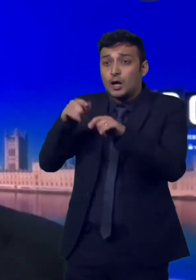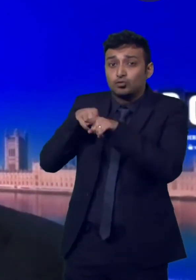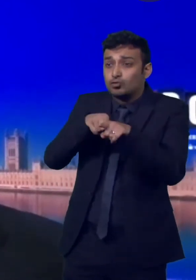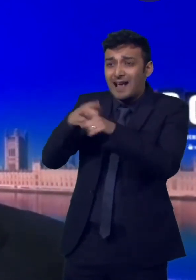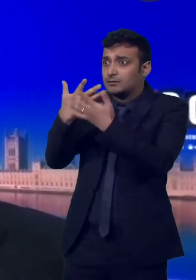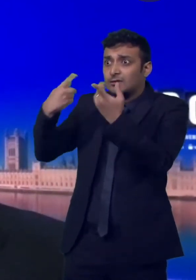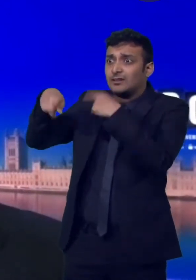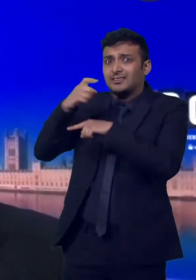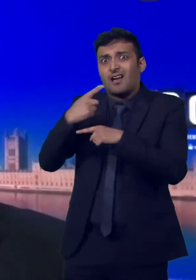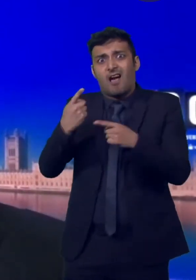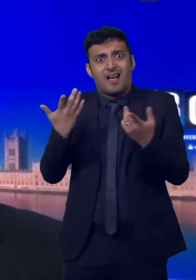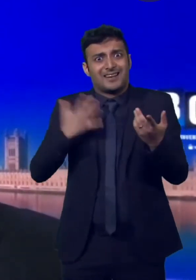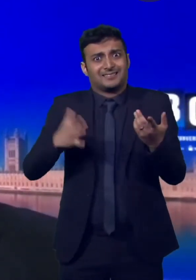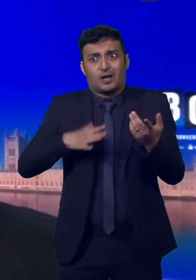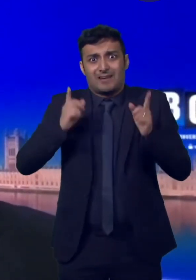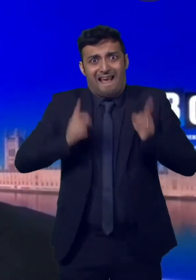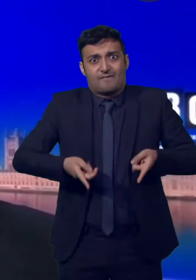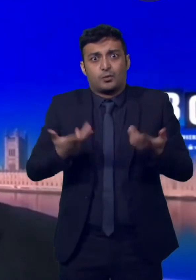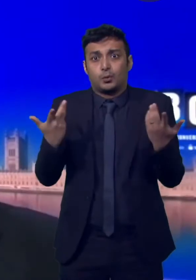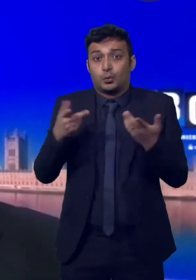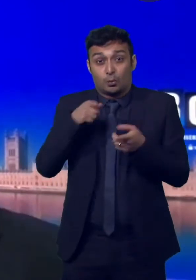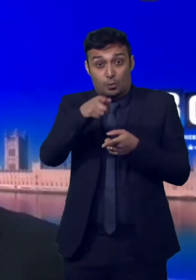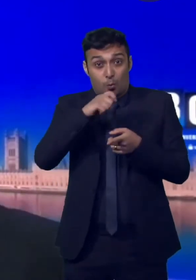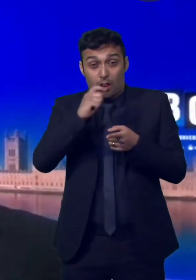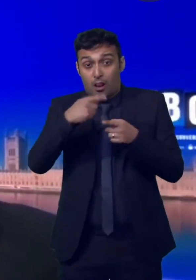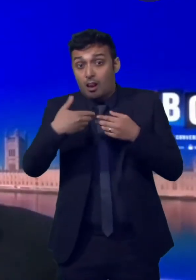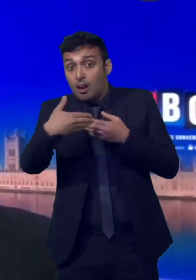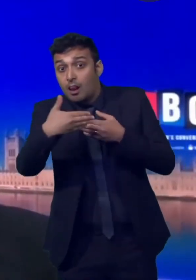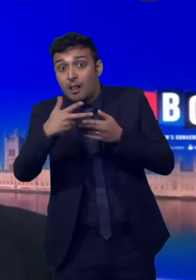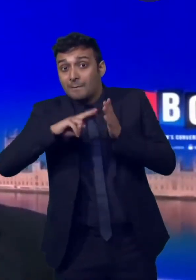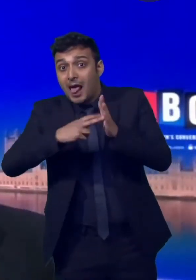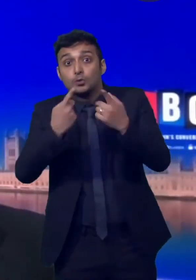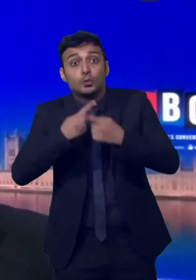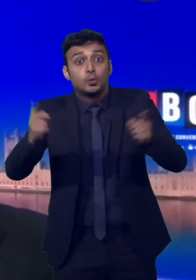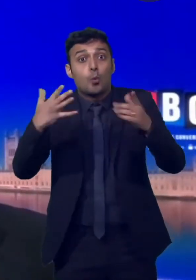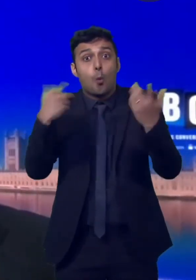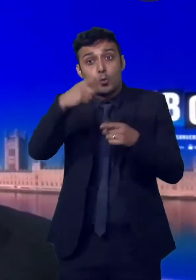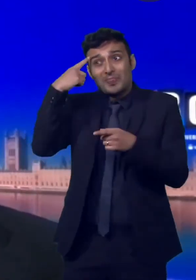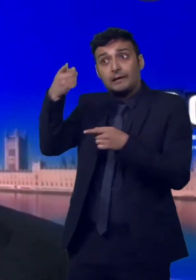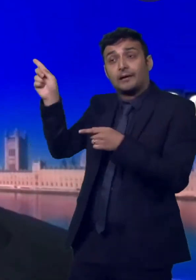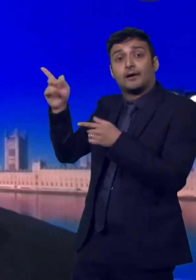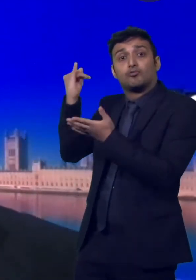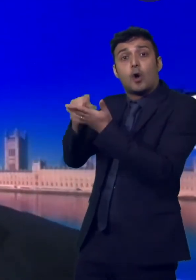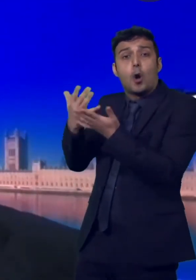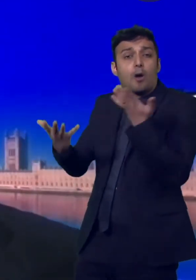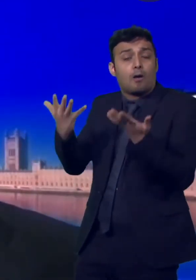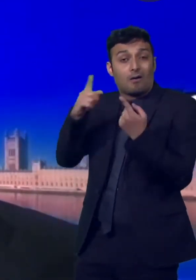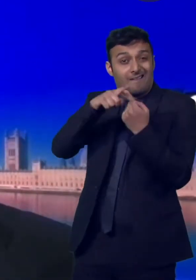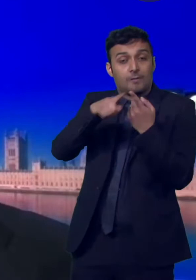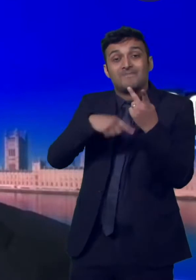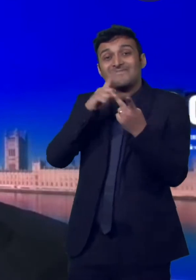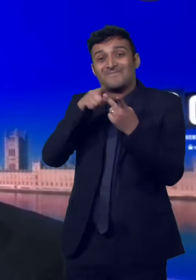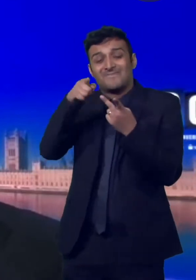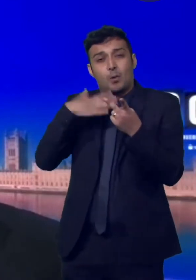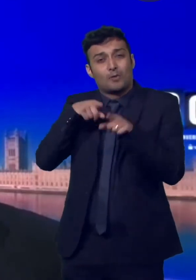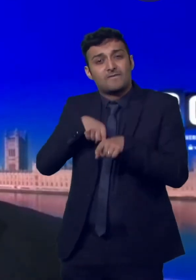that issue, or do you think those advisors are wrong on that? And secondly, if I could just follow up on Robert's question, you said that the roadmap would be